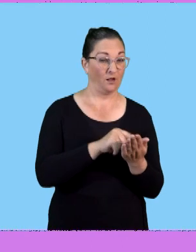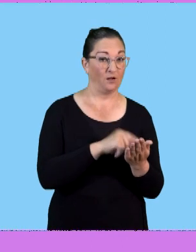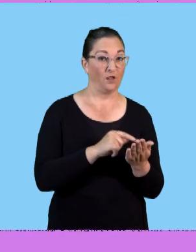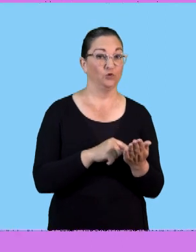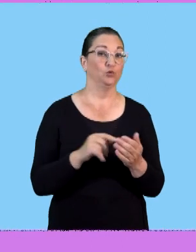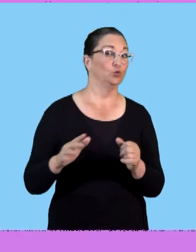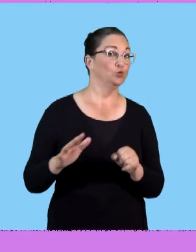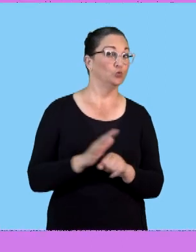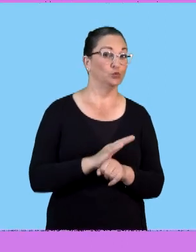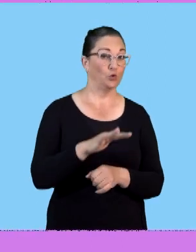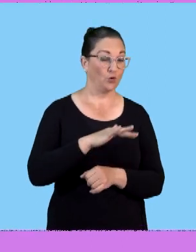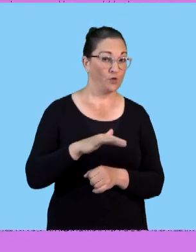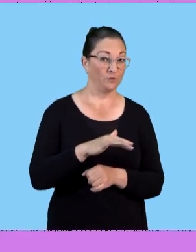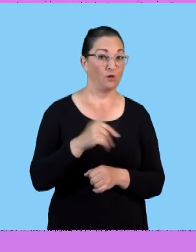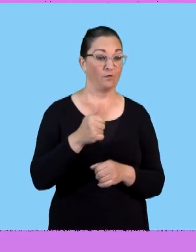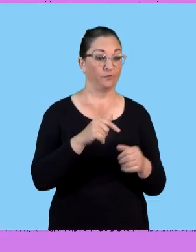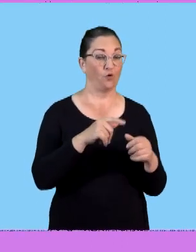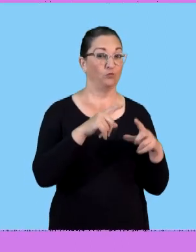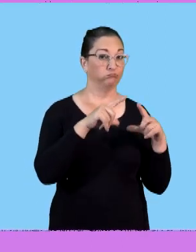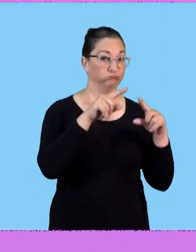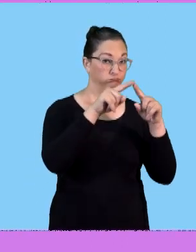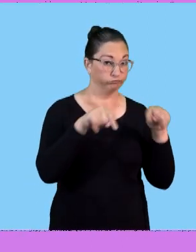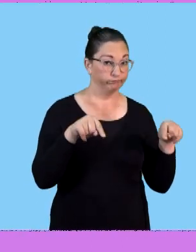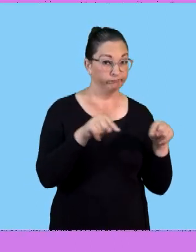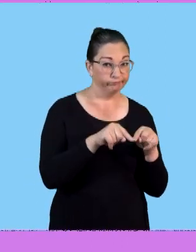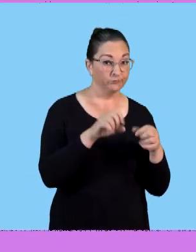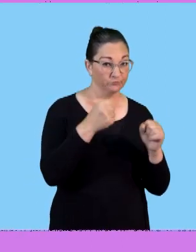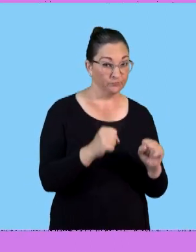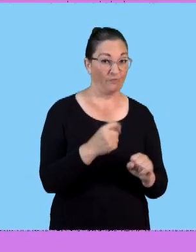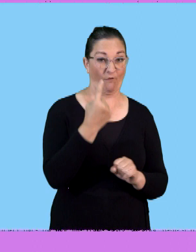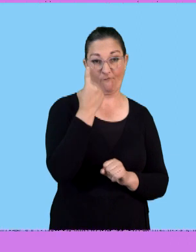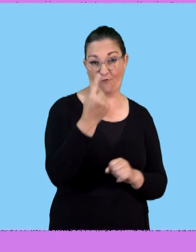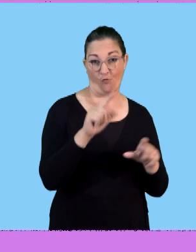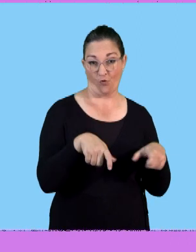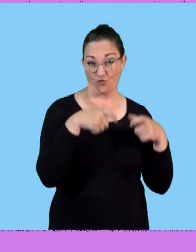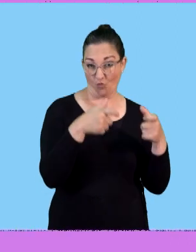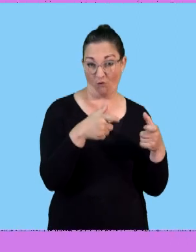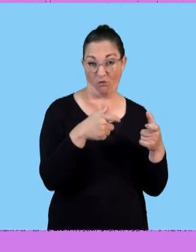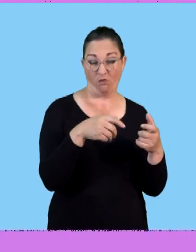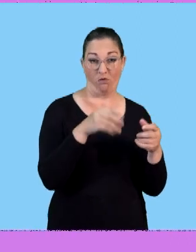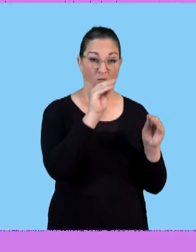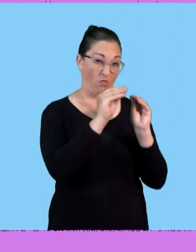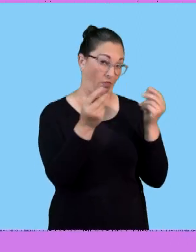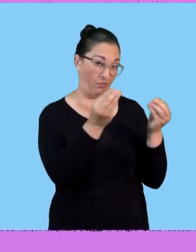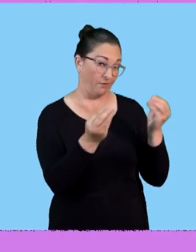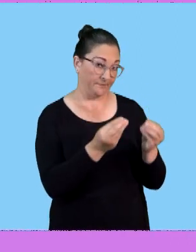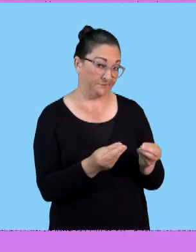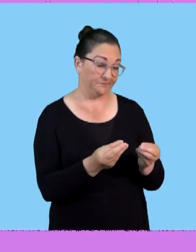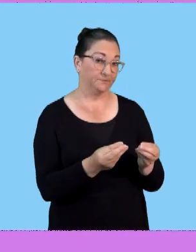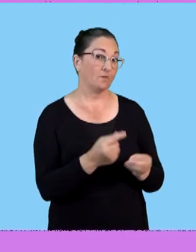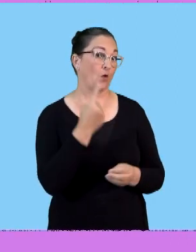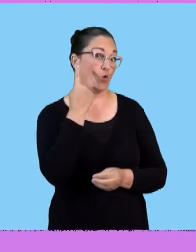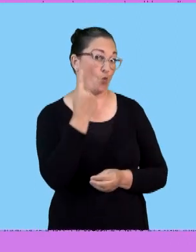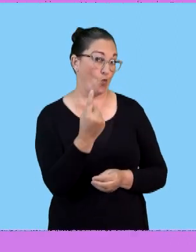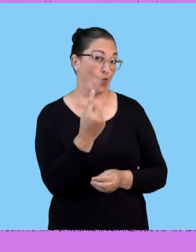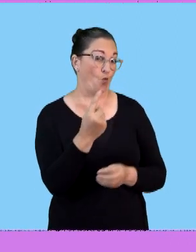calculate the total area of the triangular shapes needed to decorate one stocking. We know that one stocking will